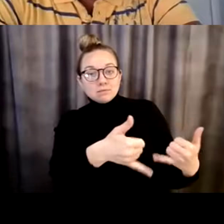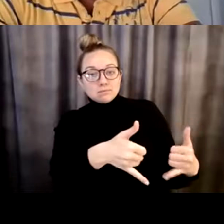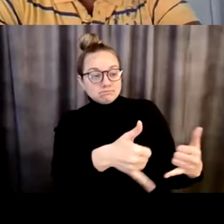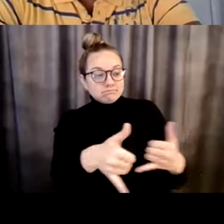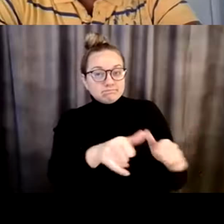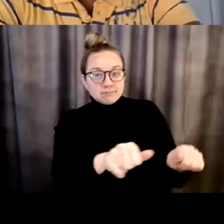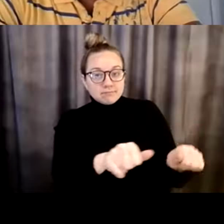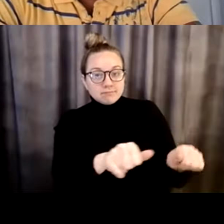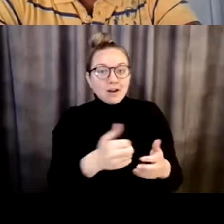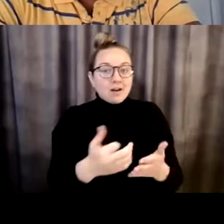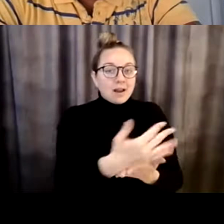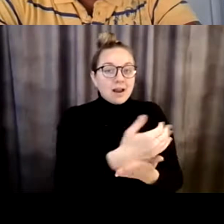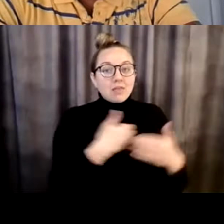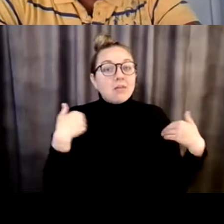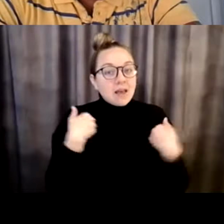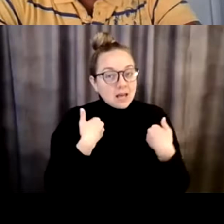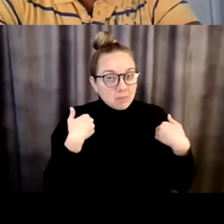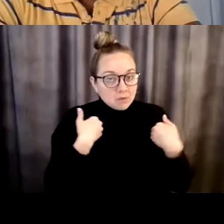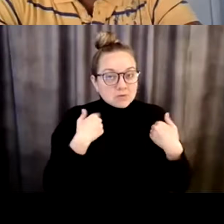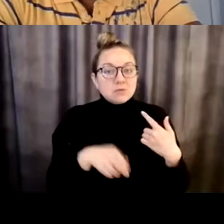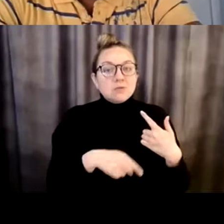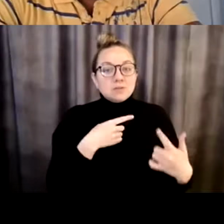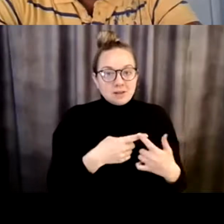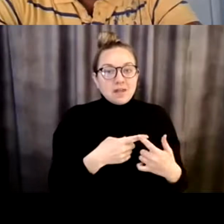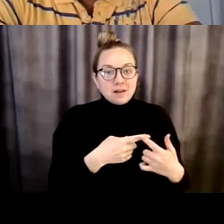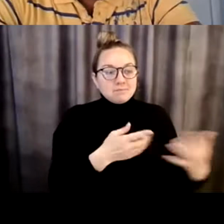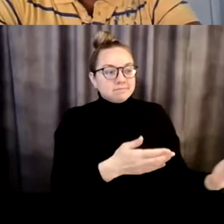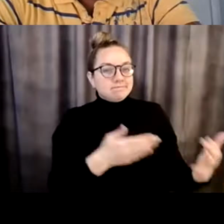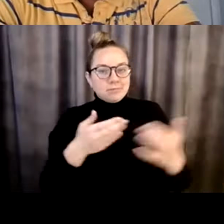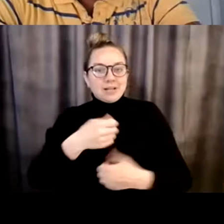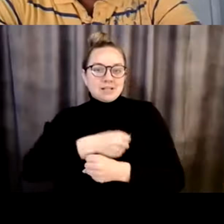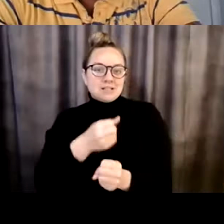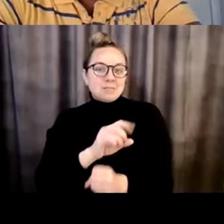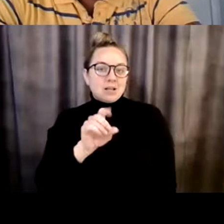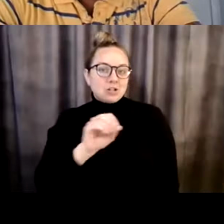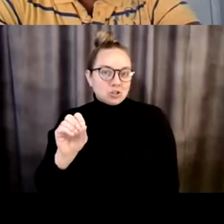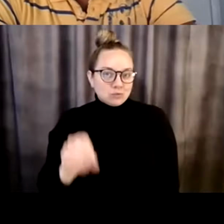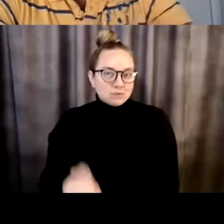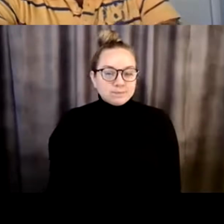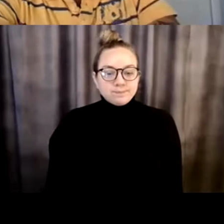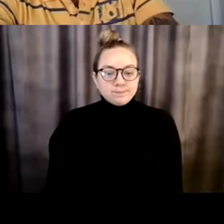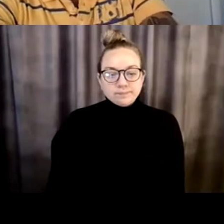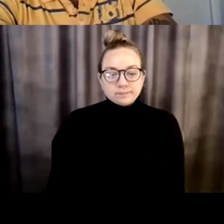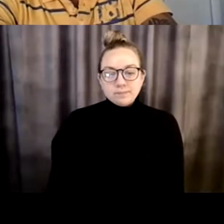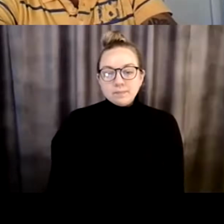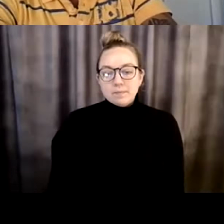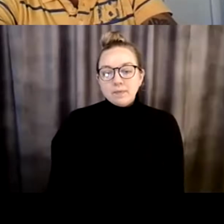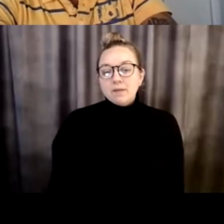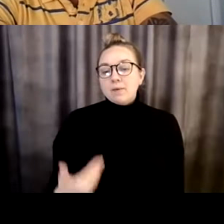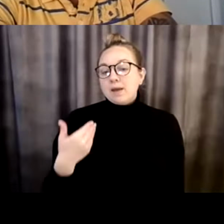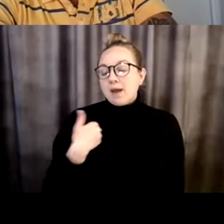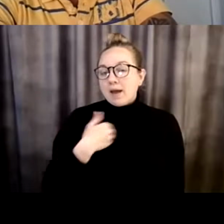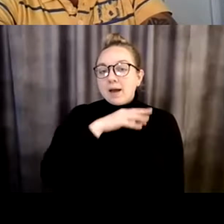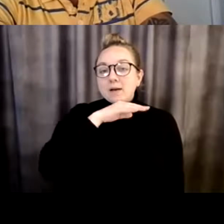there to be able to, you know, bring that over to the block area for the zoo that they've made. We've got sand table